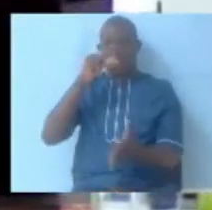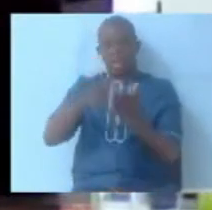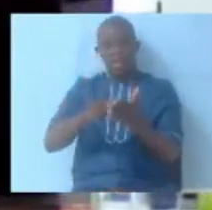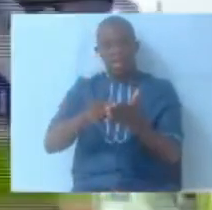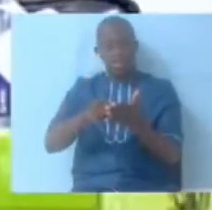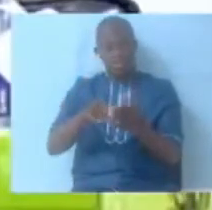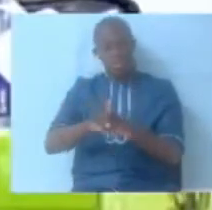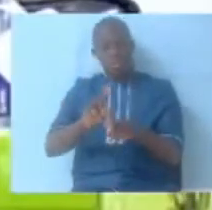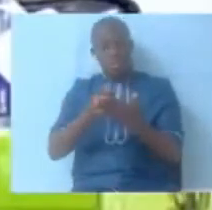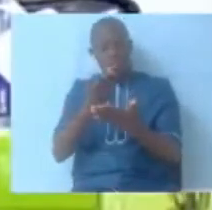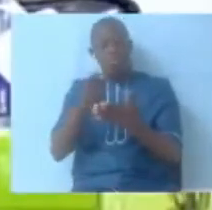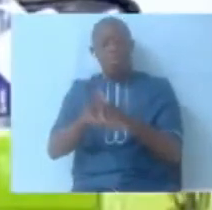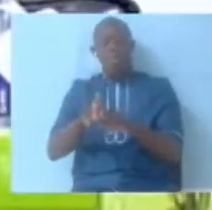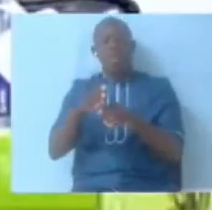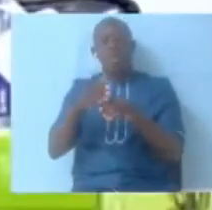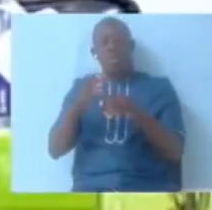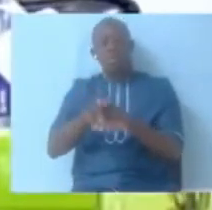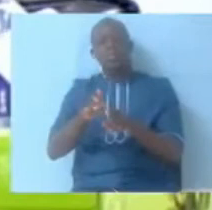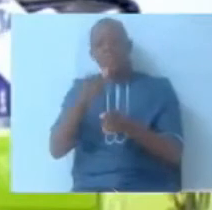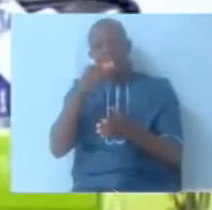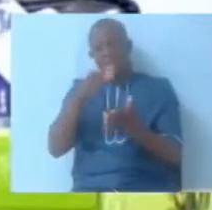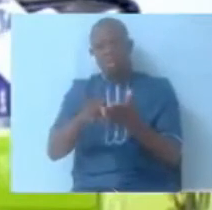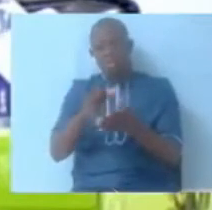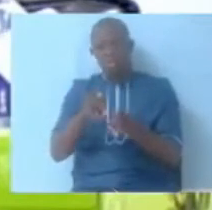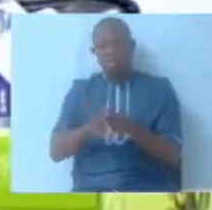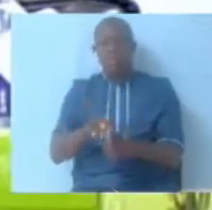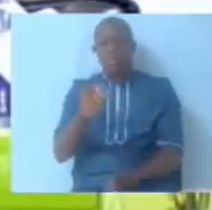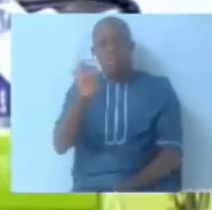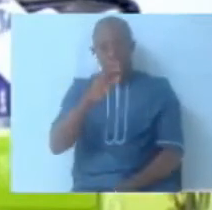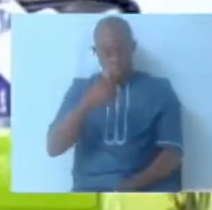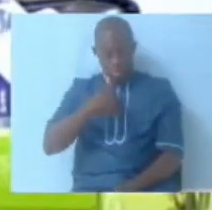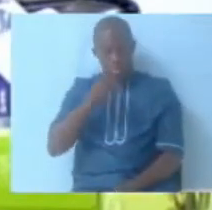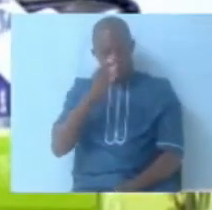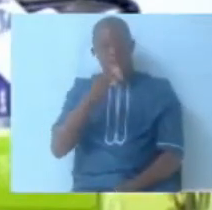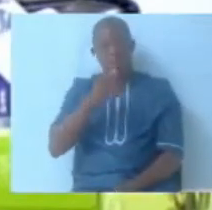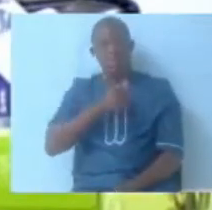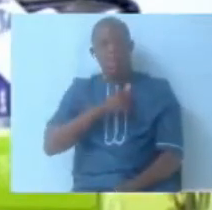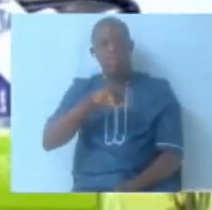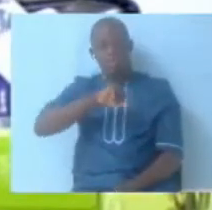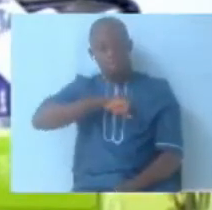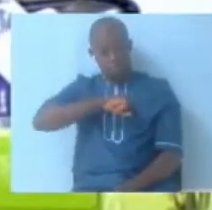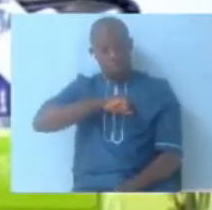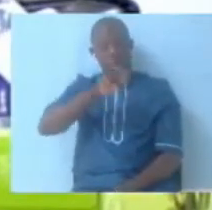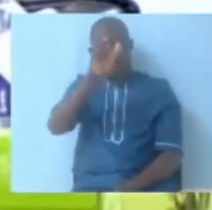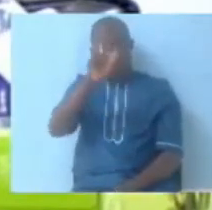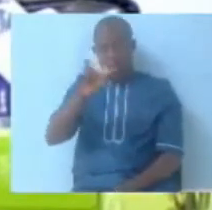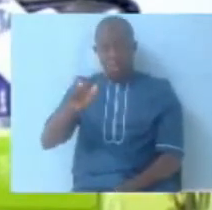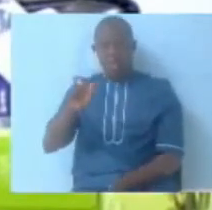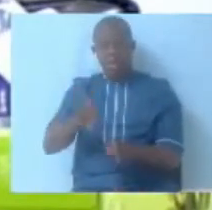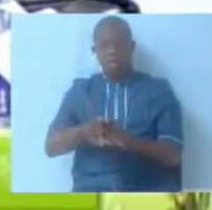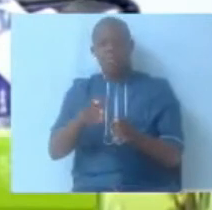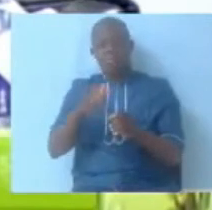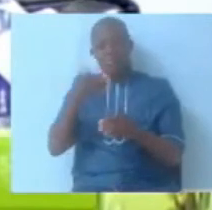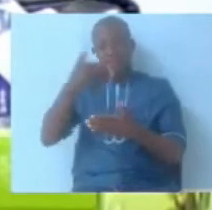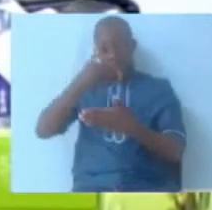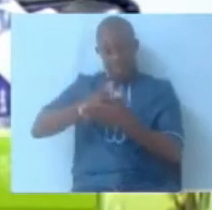bang. Yes, that's what I am saying. I have them in my case file, personal case file, that in the action that I instituted against the government. I'll